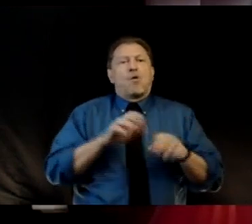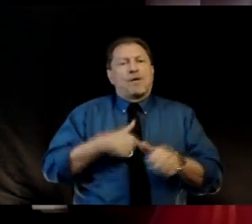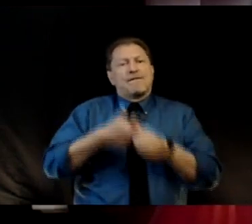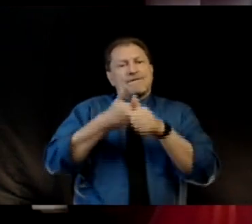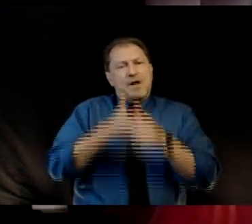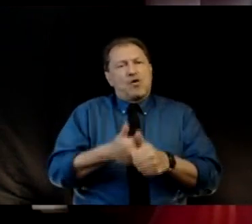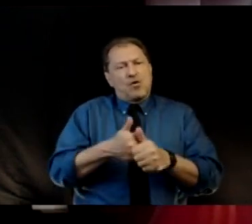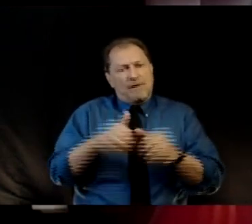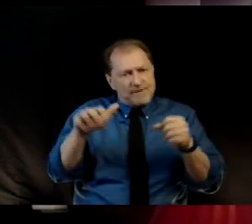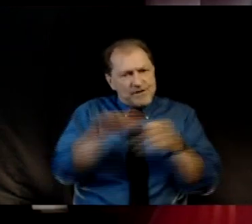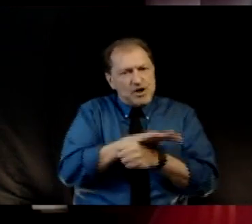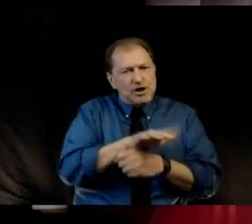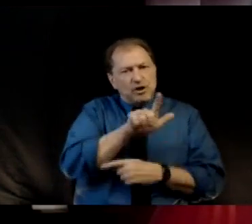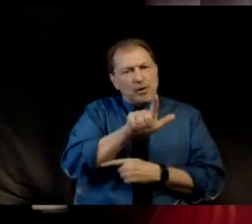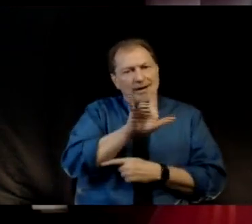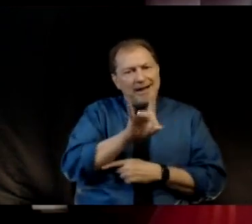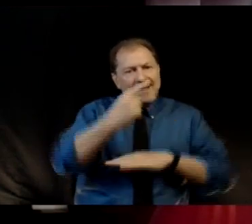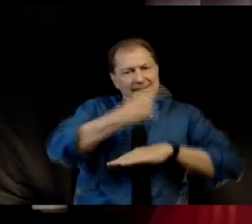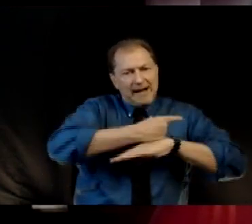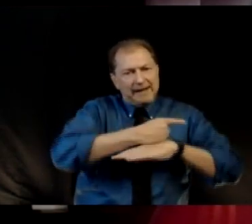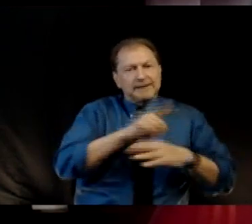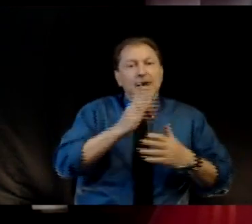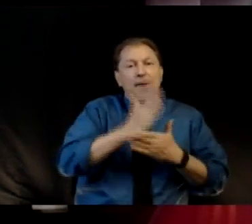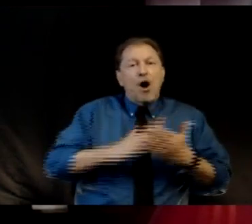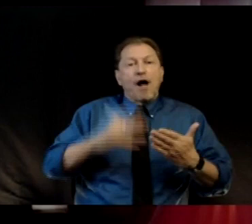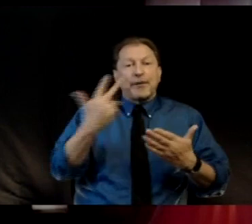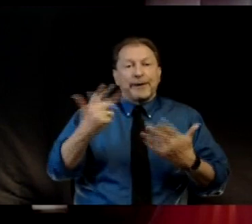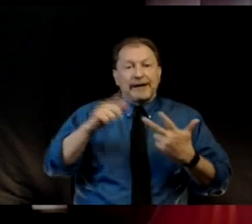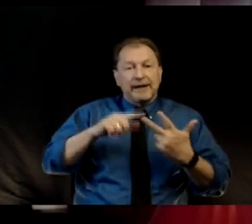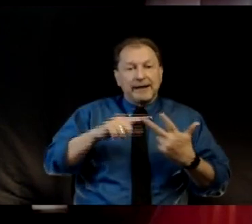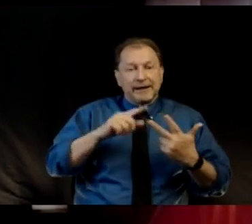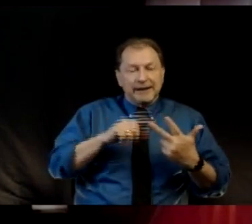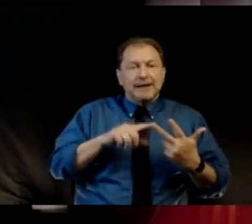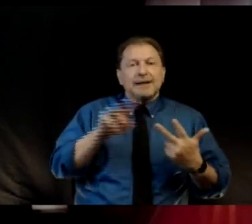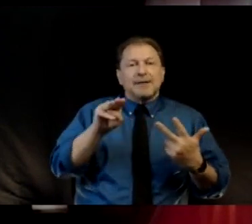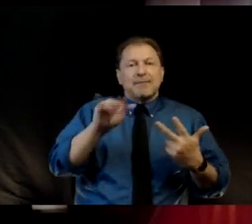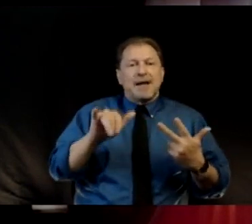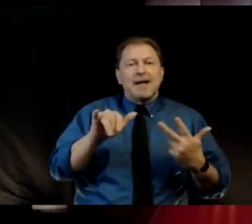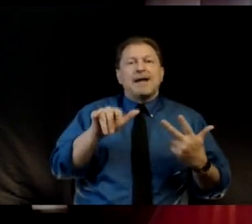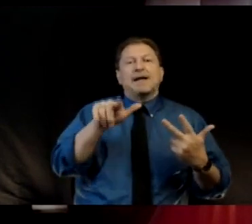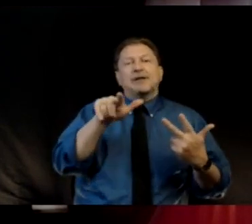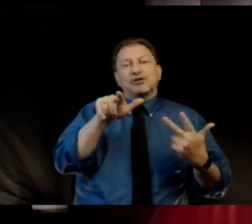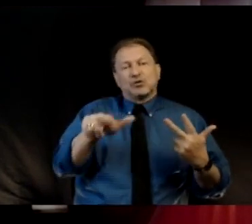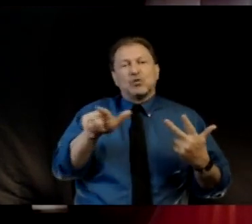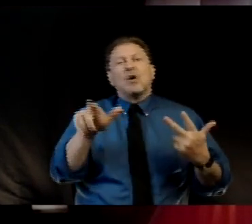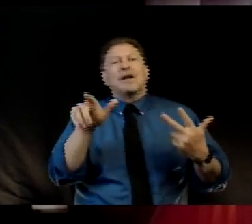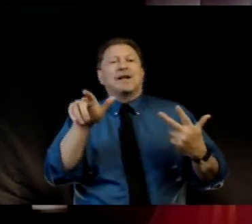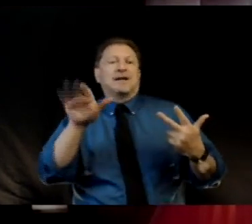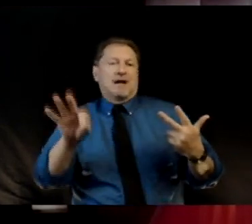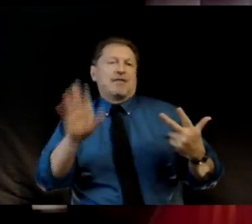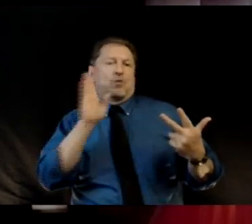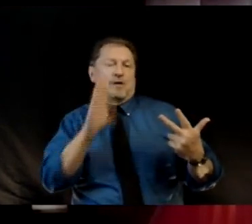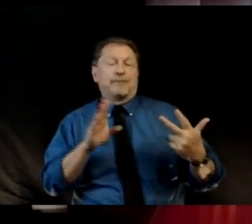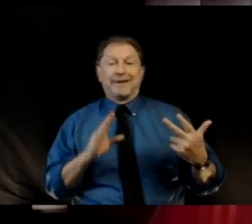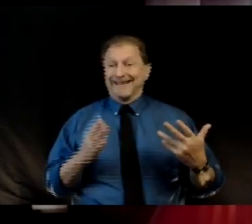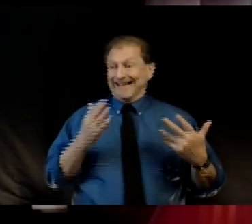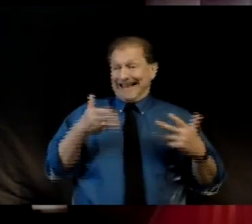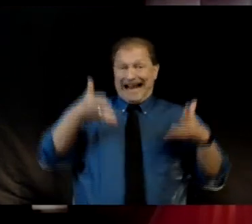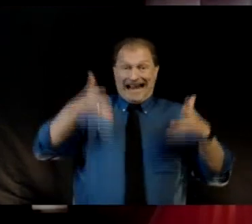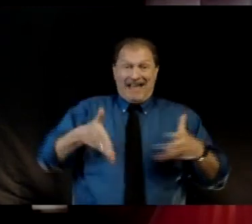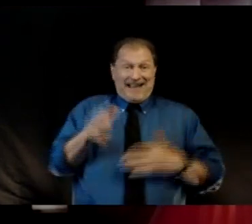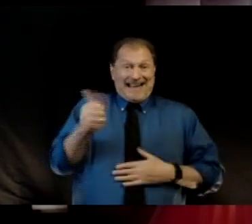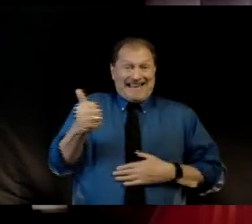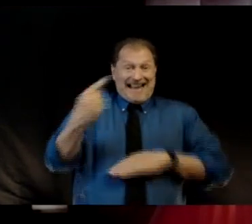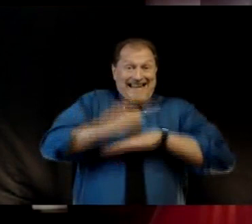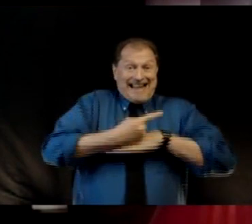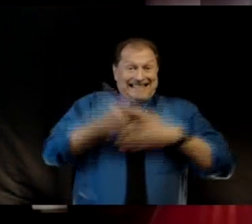moving forward to phase three. The good news is that we're just 10 days from that point. And as of now,